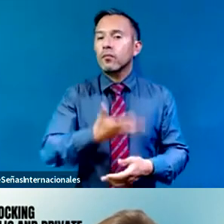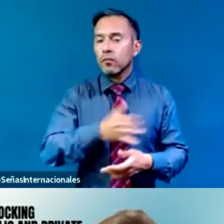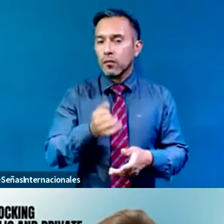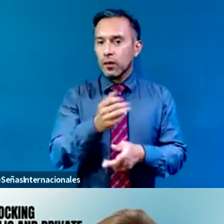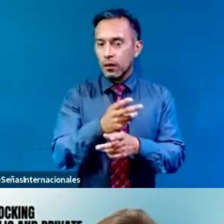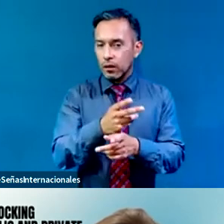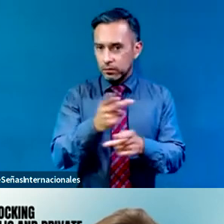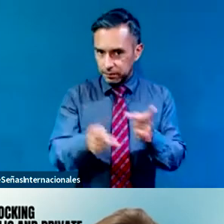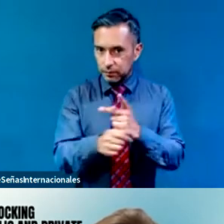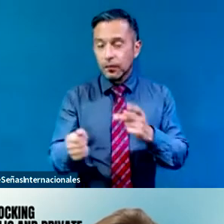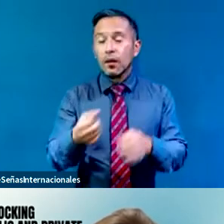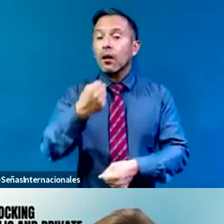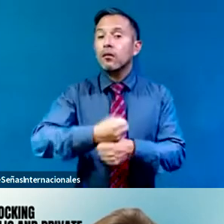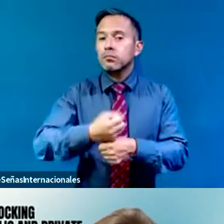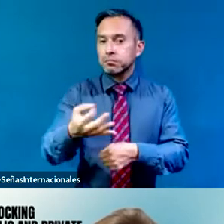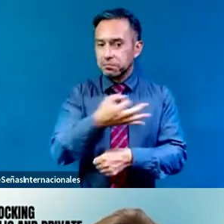at the moment.